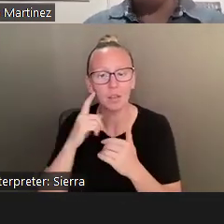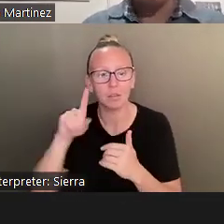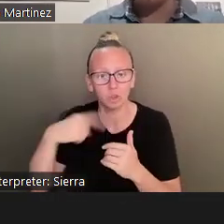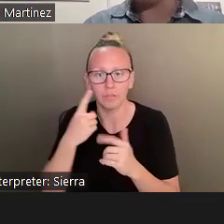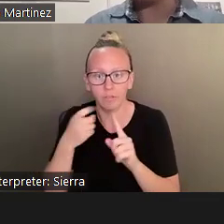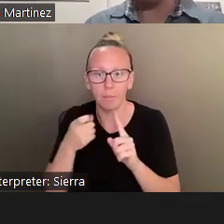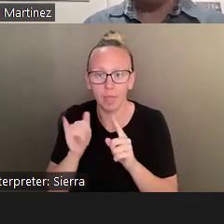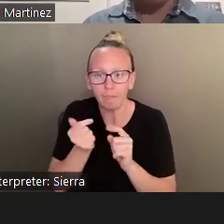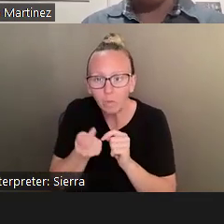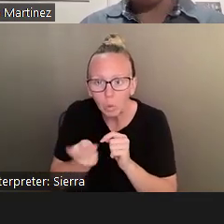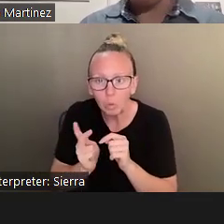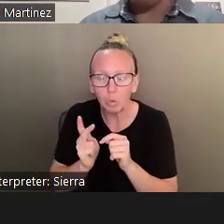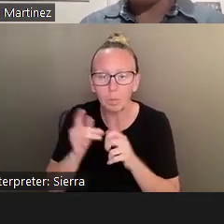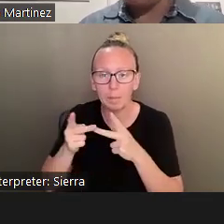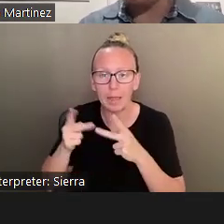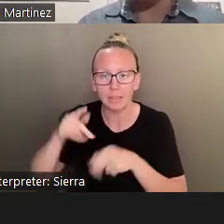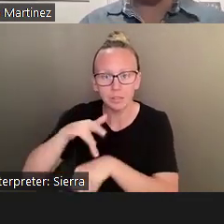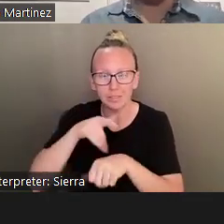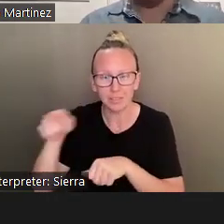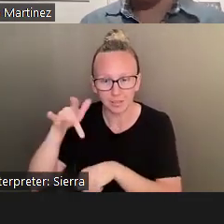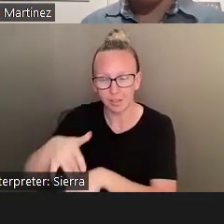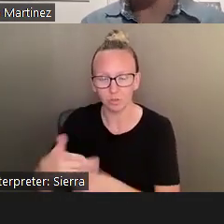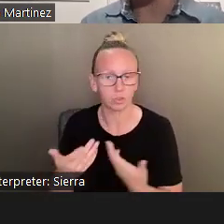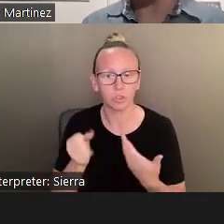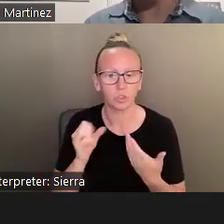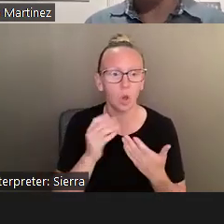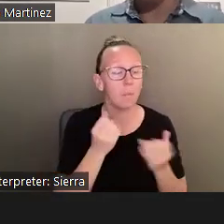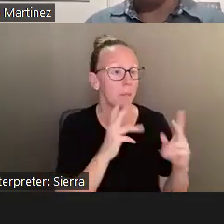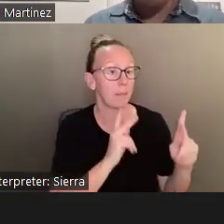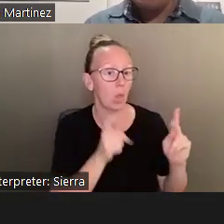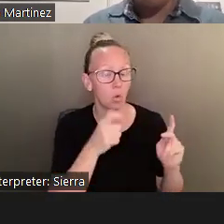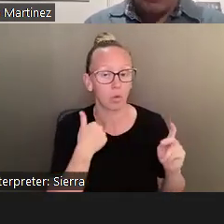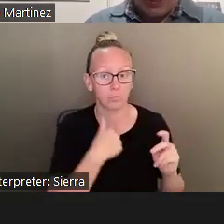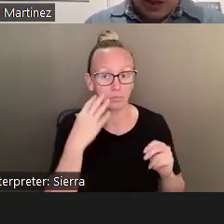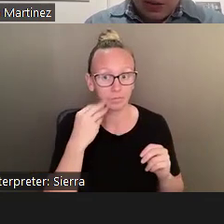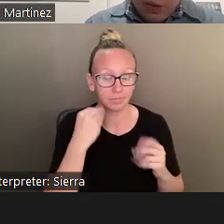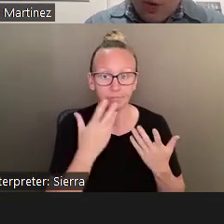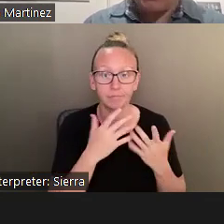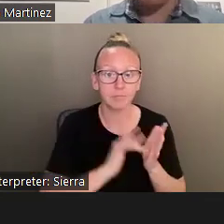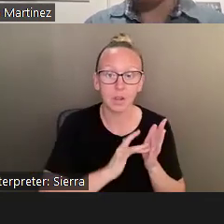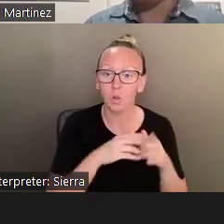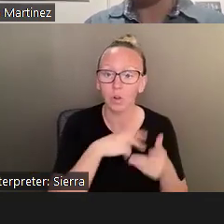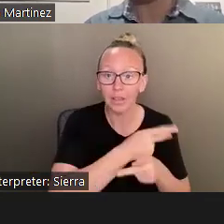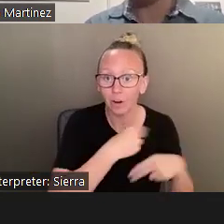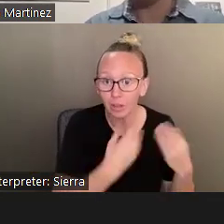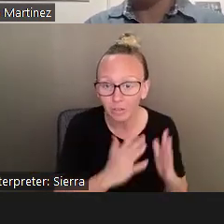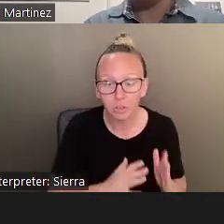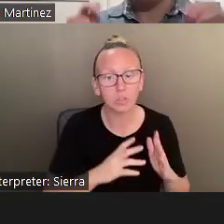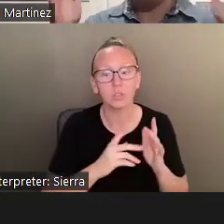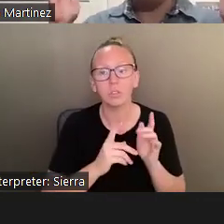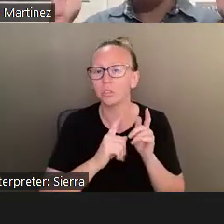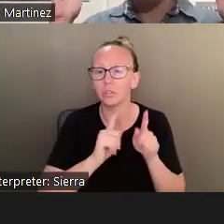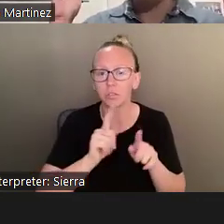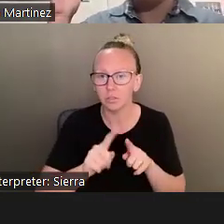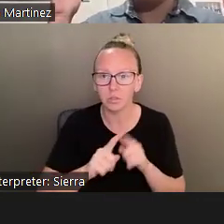vulnerable medically or are, caregivers or what have you, are really, really forced to contend with